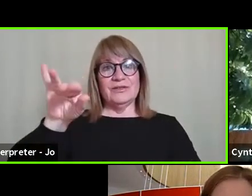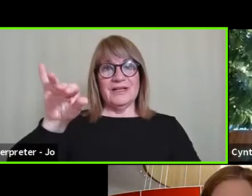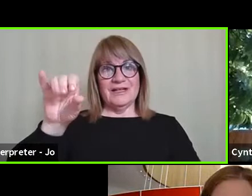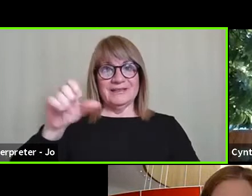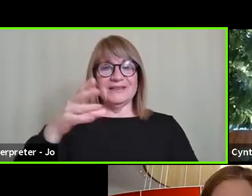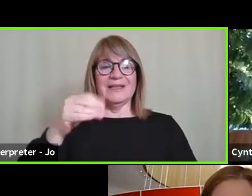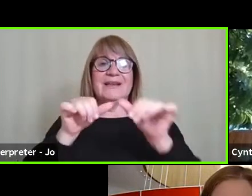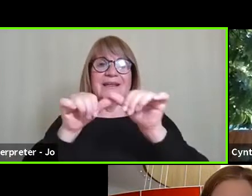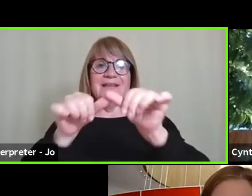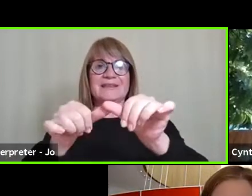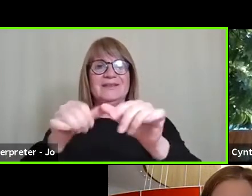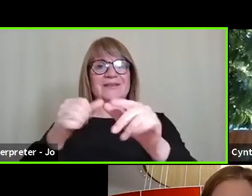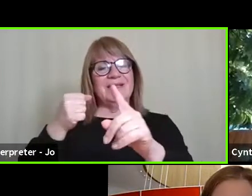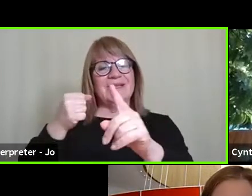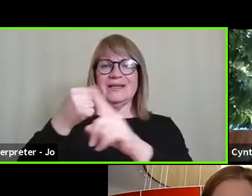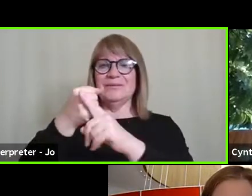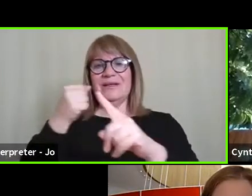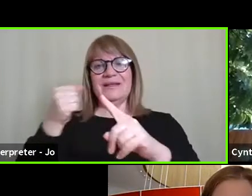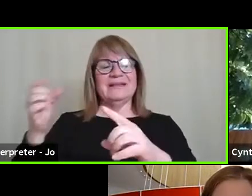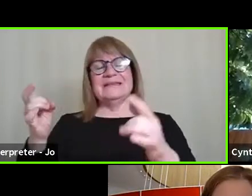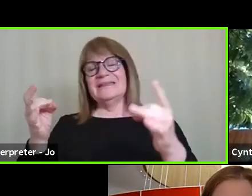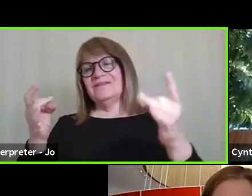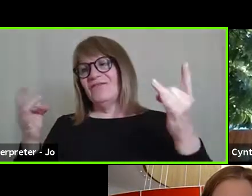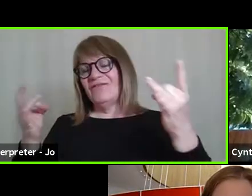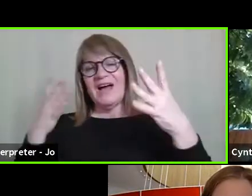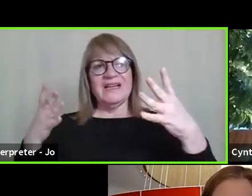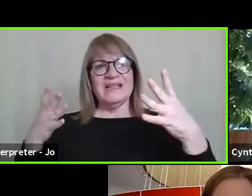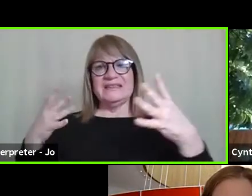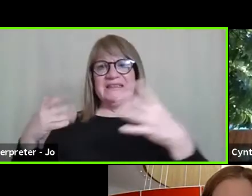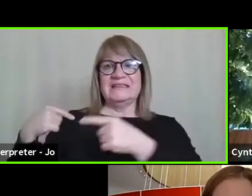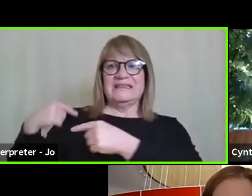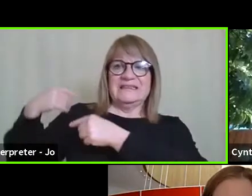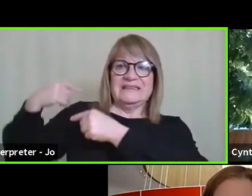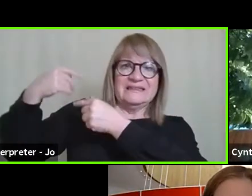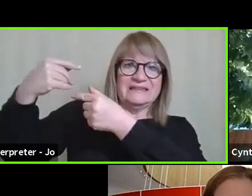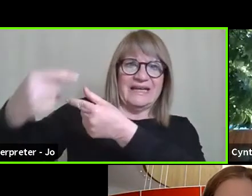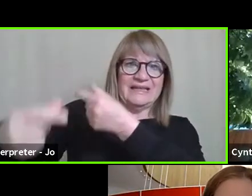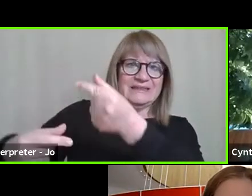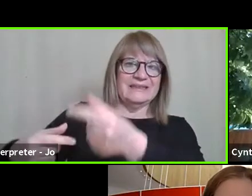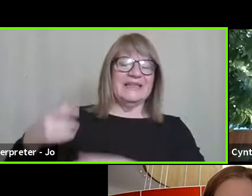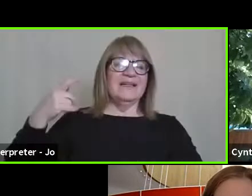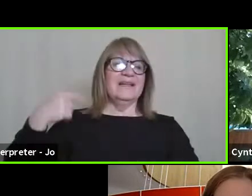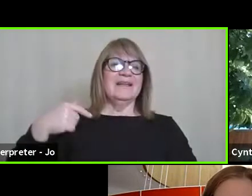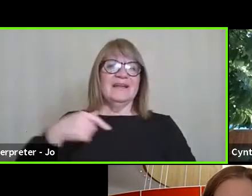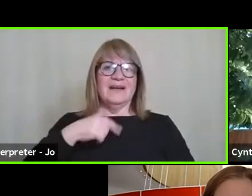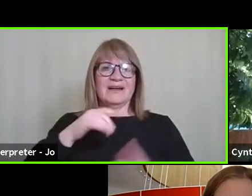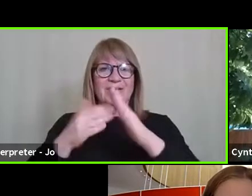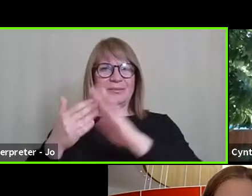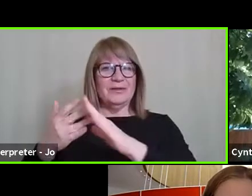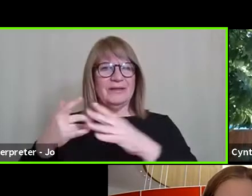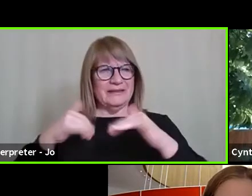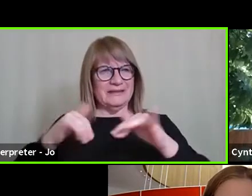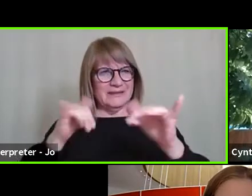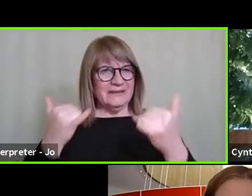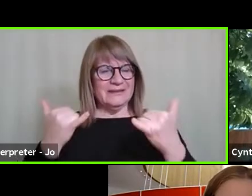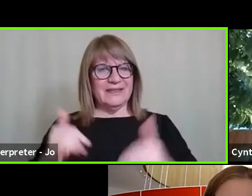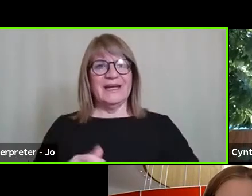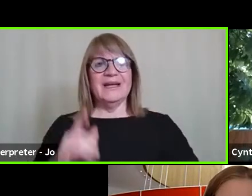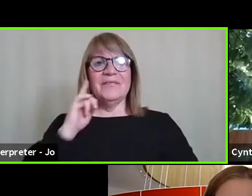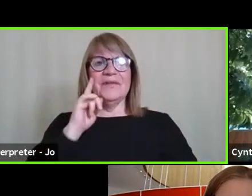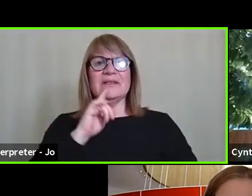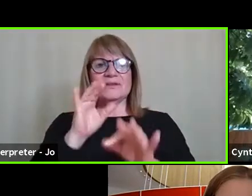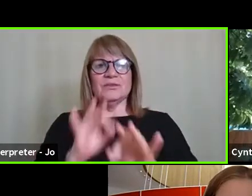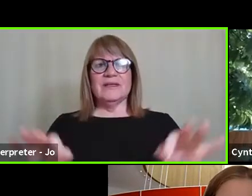impact of this violent legacies on our communities to this very day and i think this is um very important to